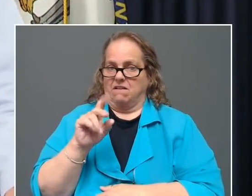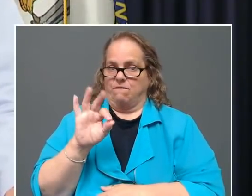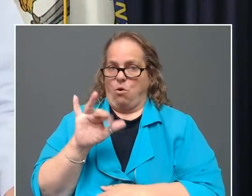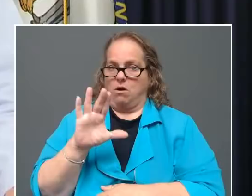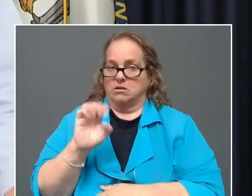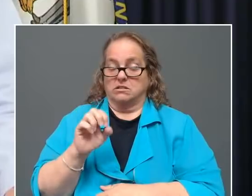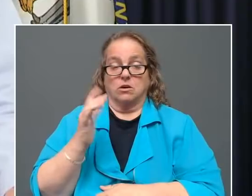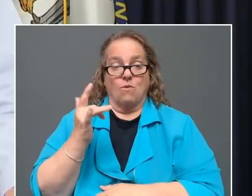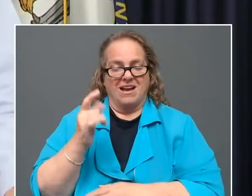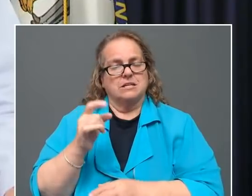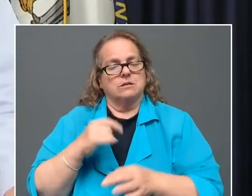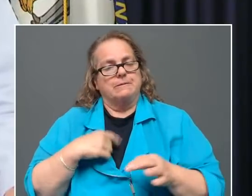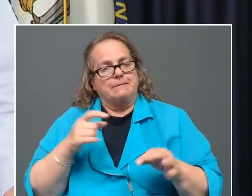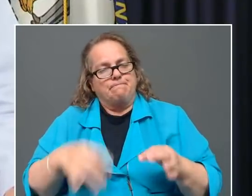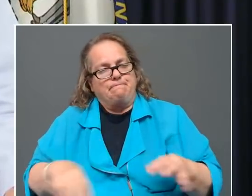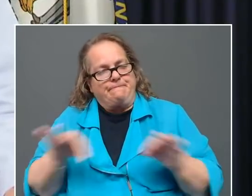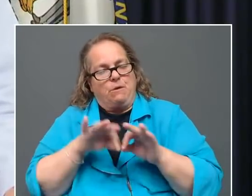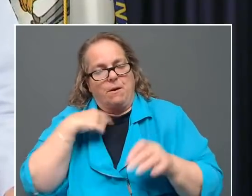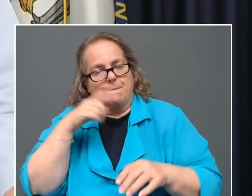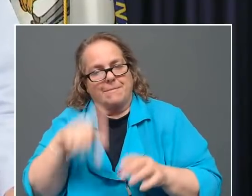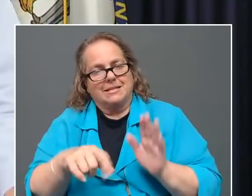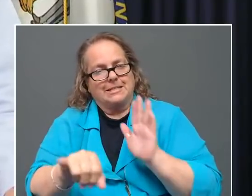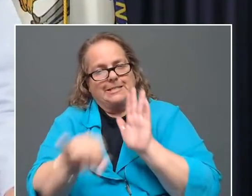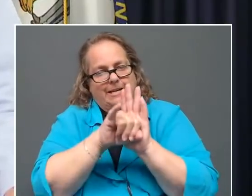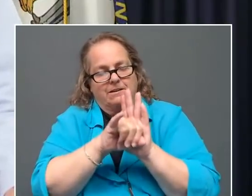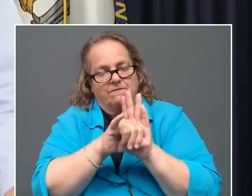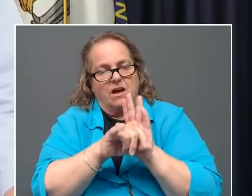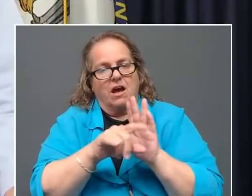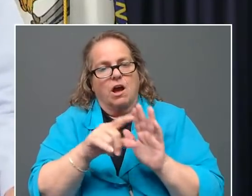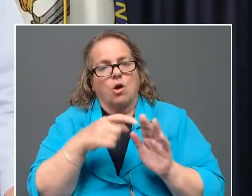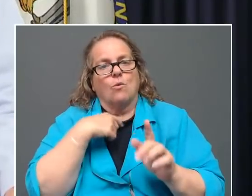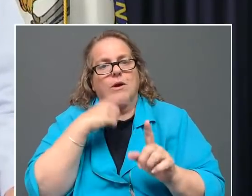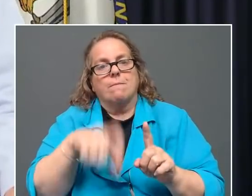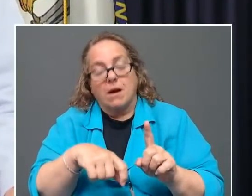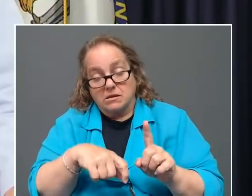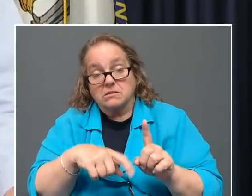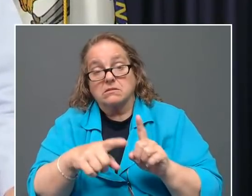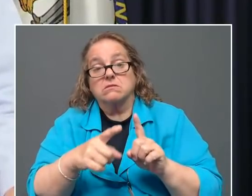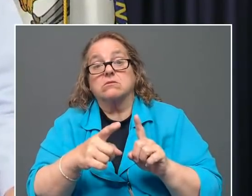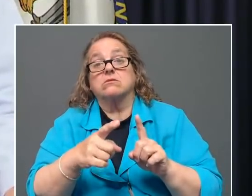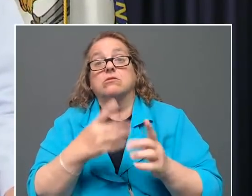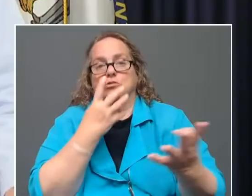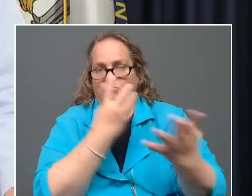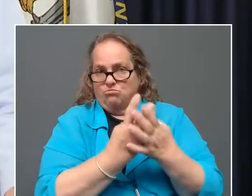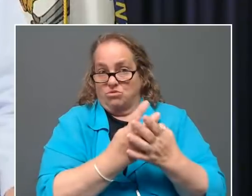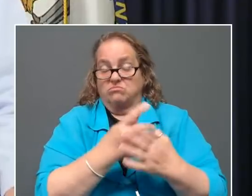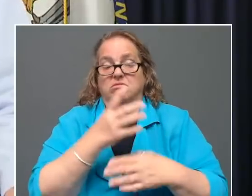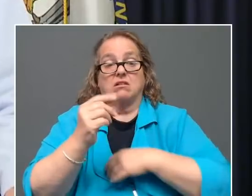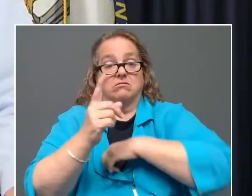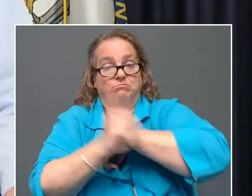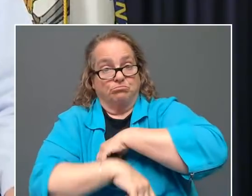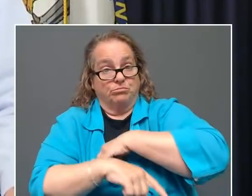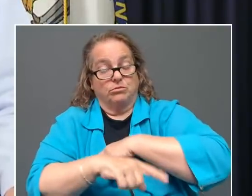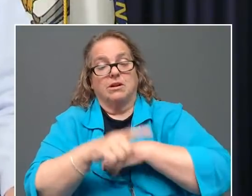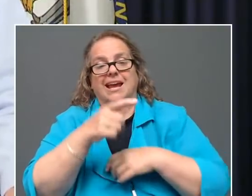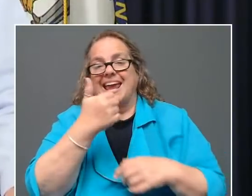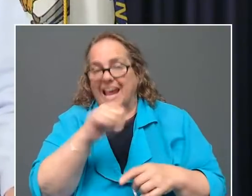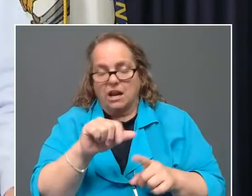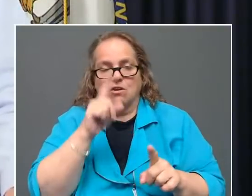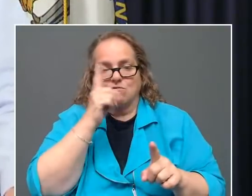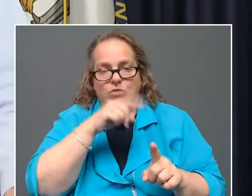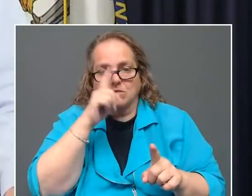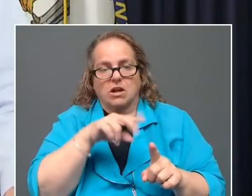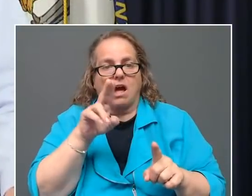vulnerabilities and develop solutions to counter, prosecute, and recover funds related to fraudulent unemployment claims that have been filed